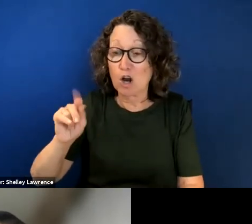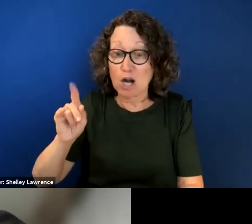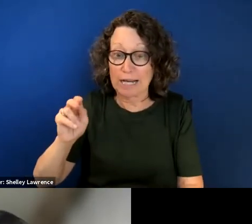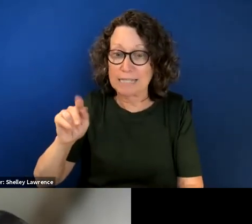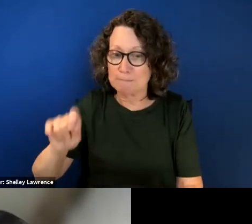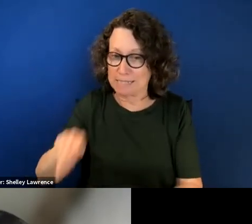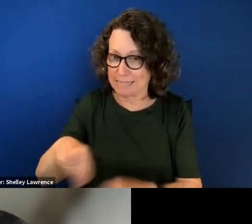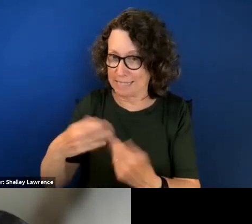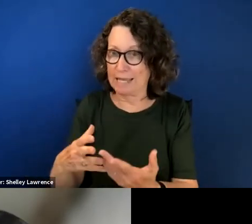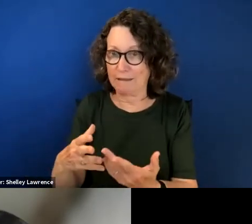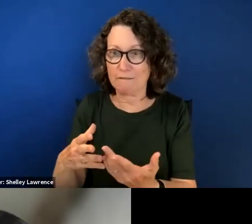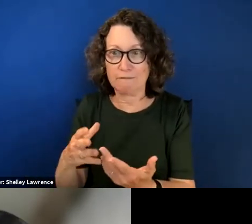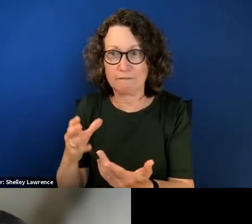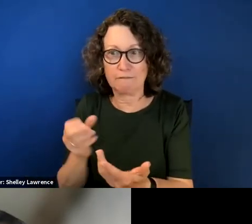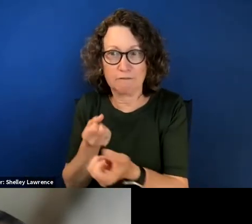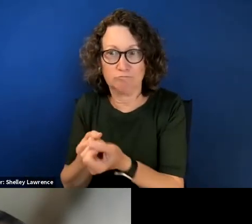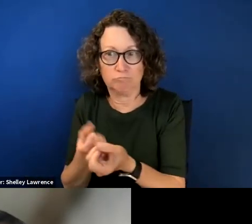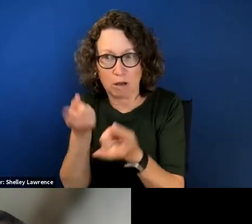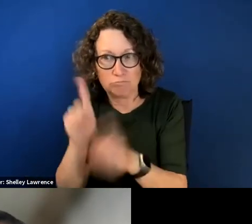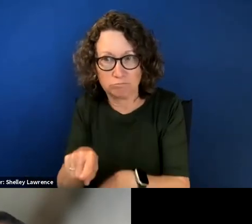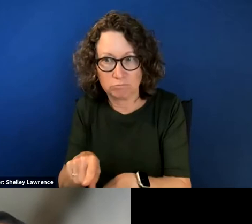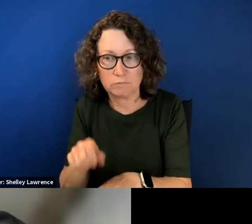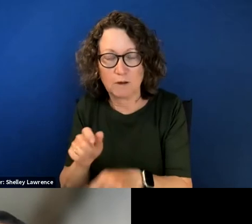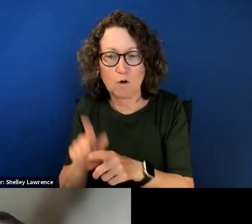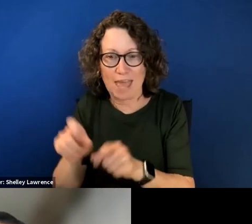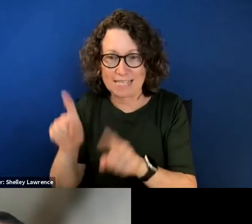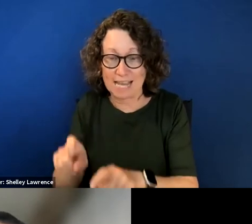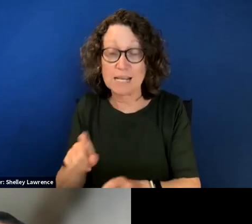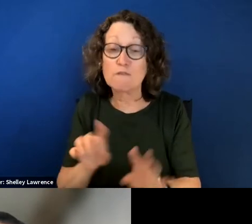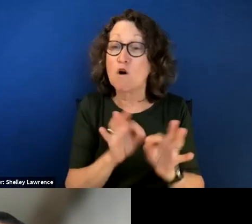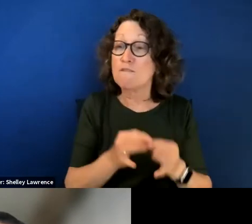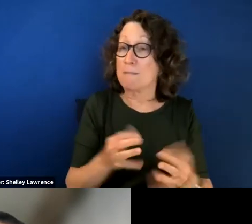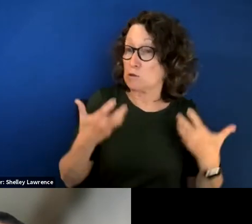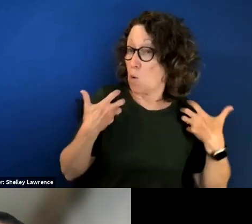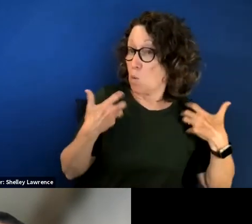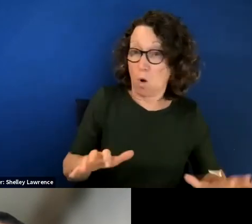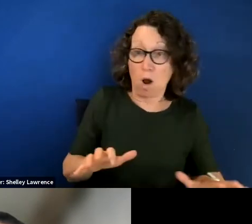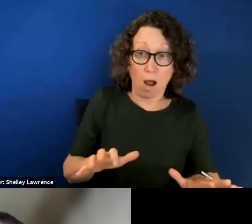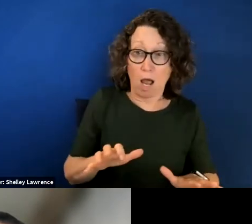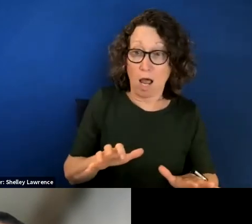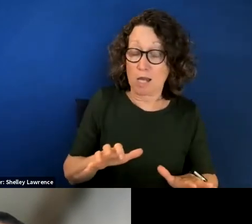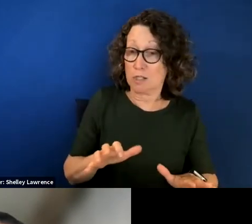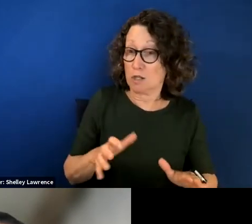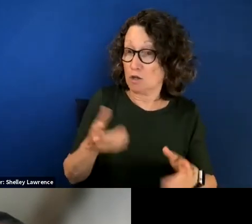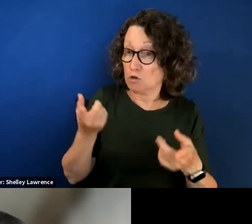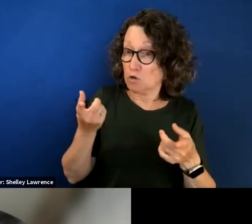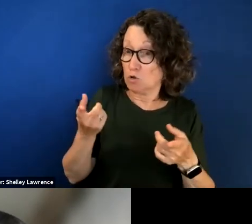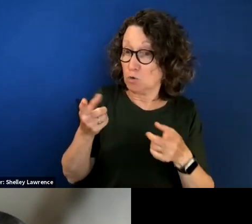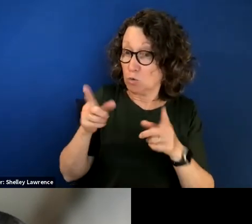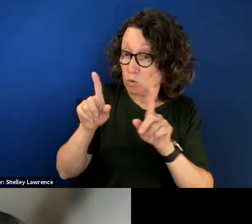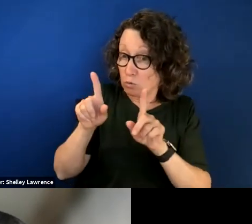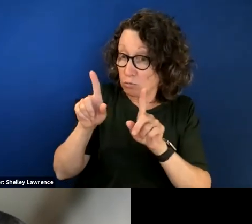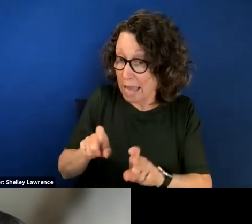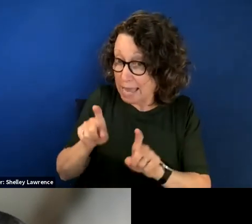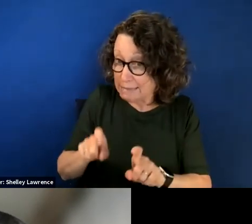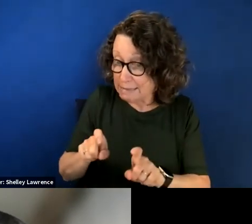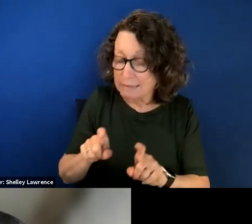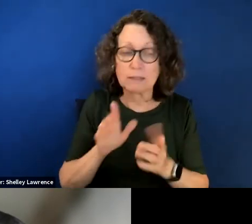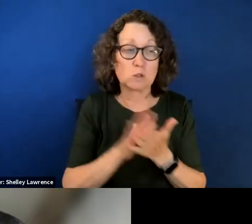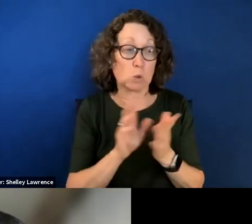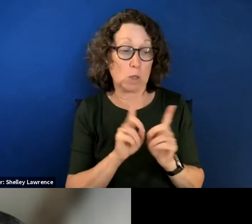for this testing to take place. For families who do not want to consent to testing, the